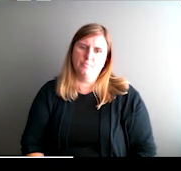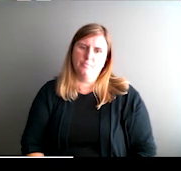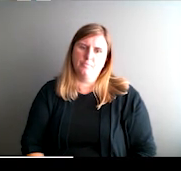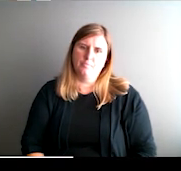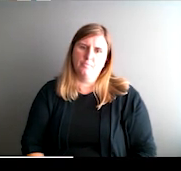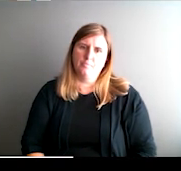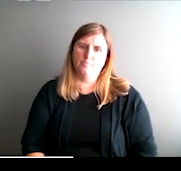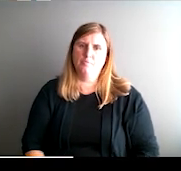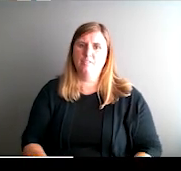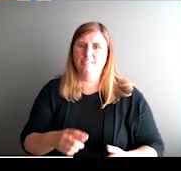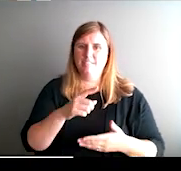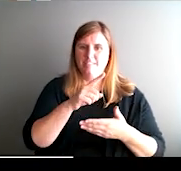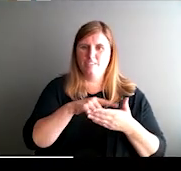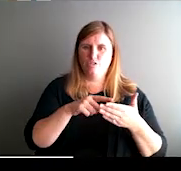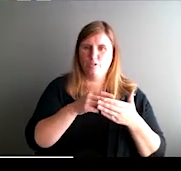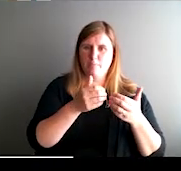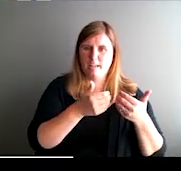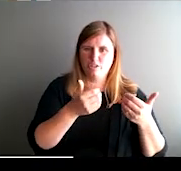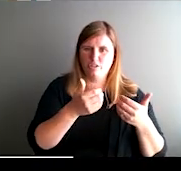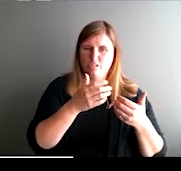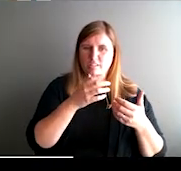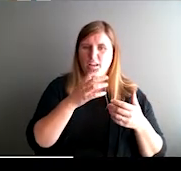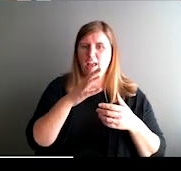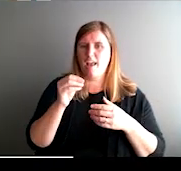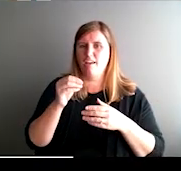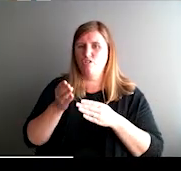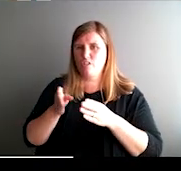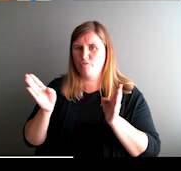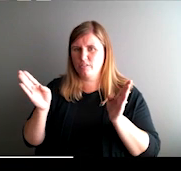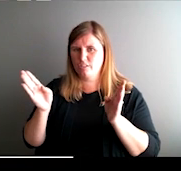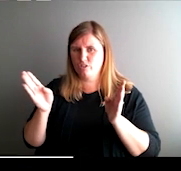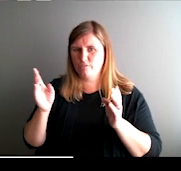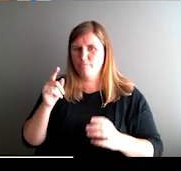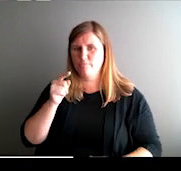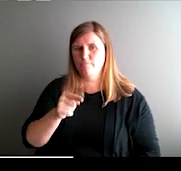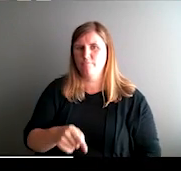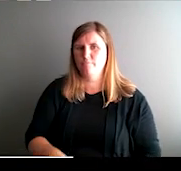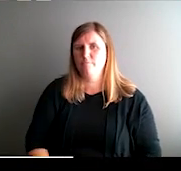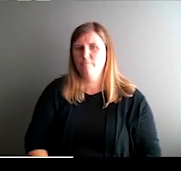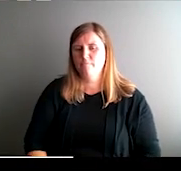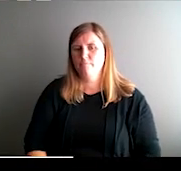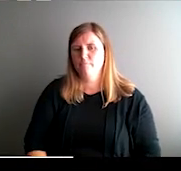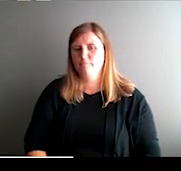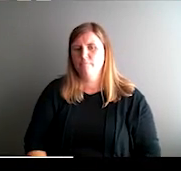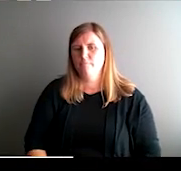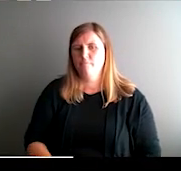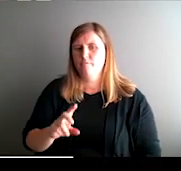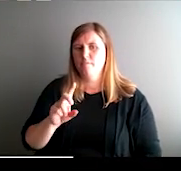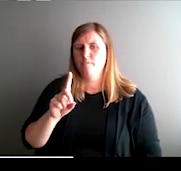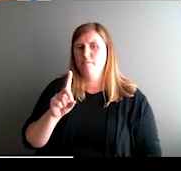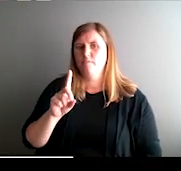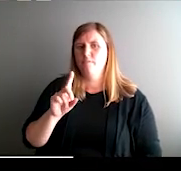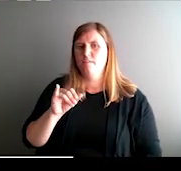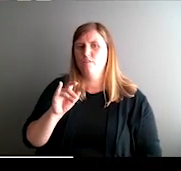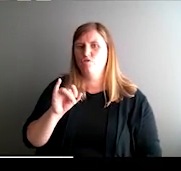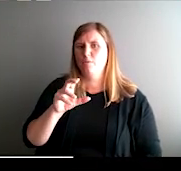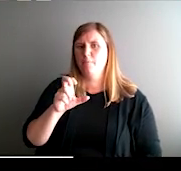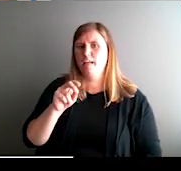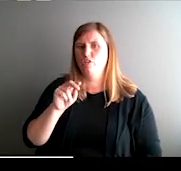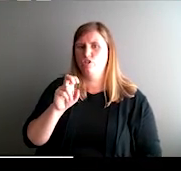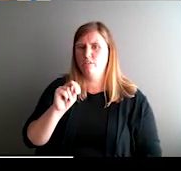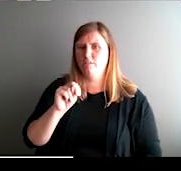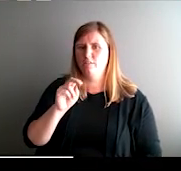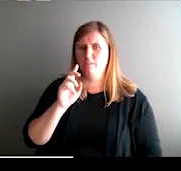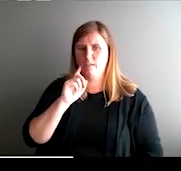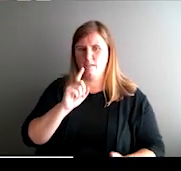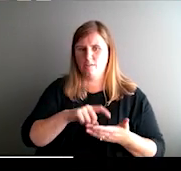generalization, and I just want to go over very quickly this concept. Discrimination is identifying things